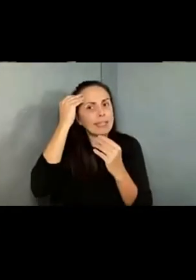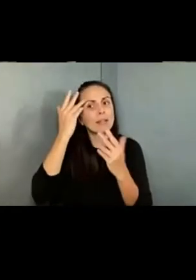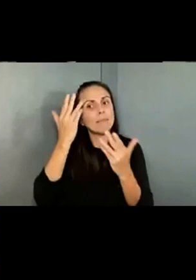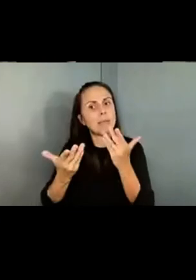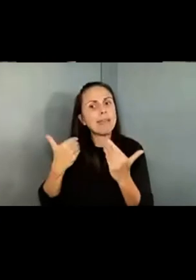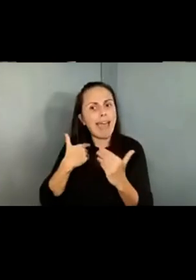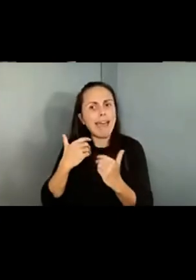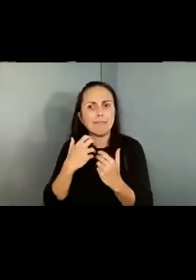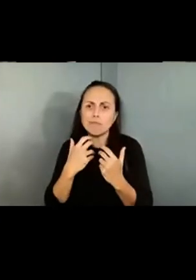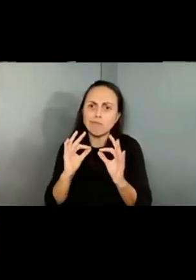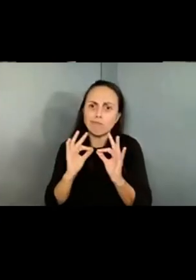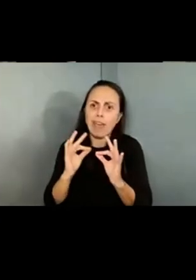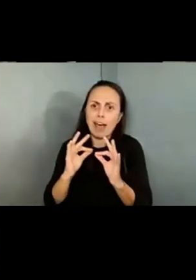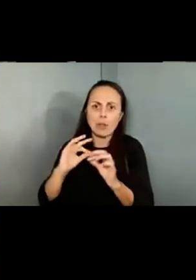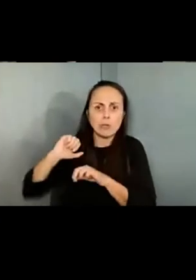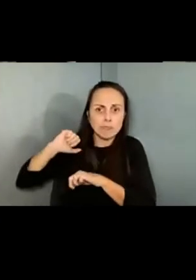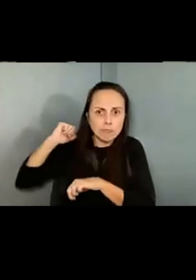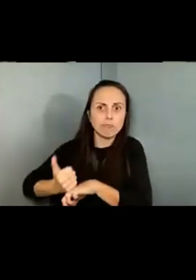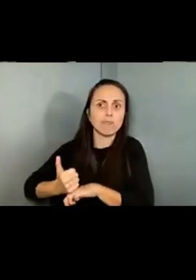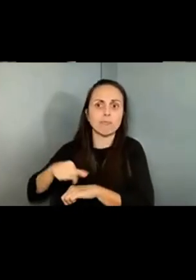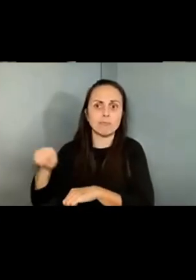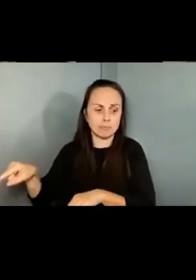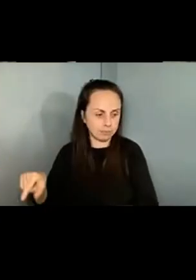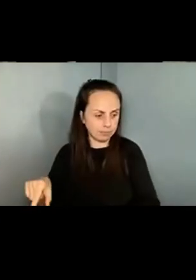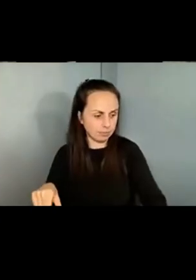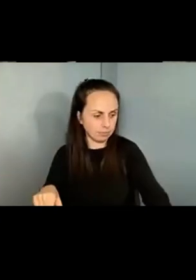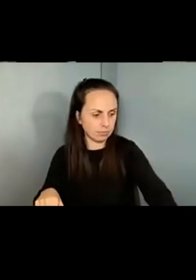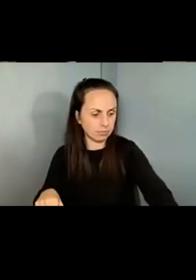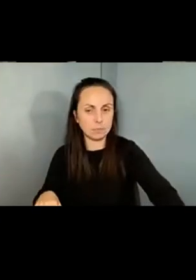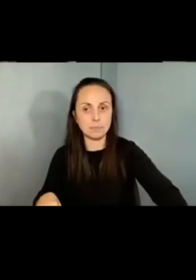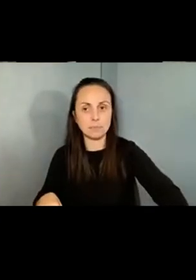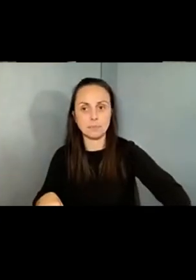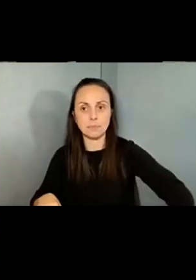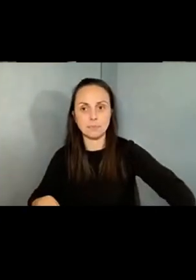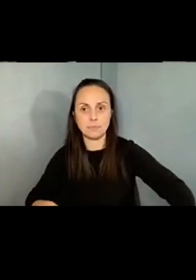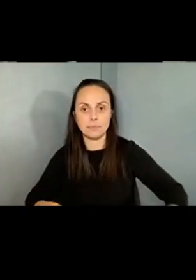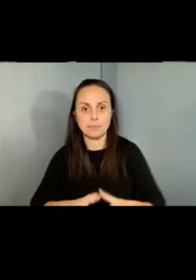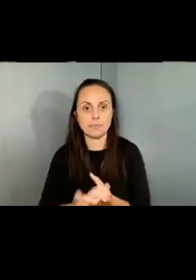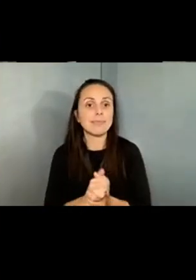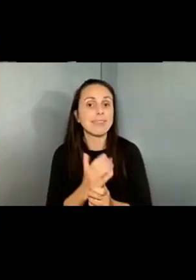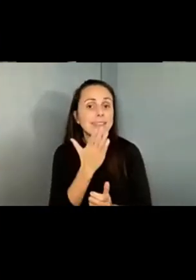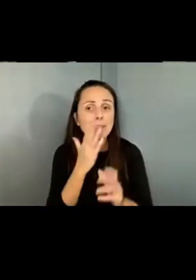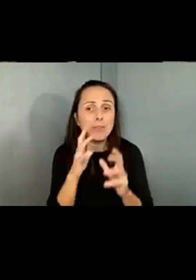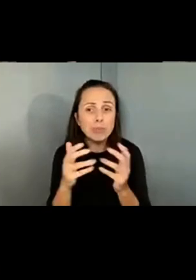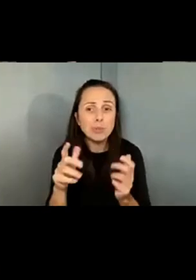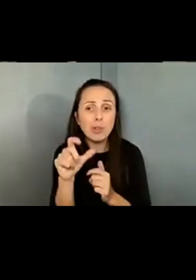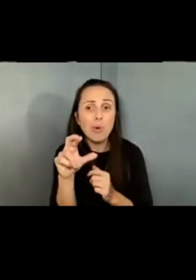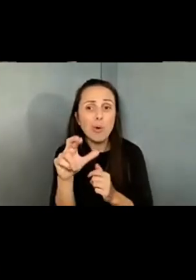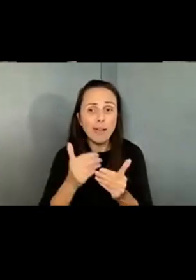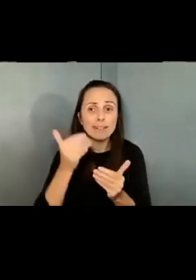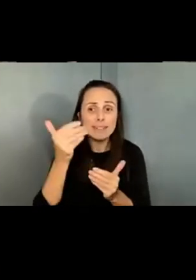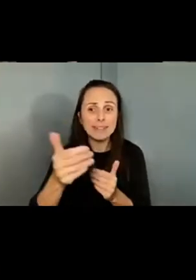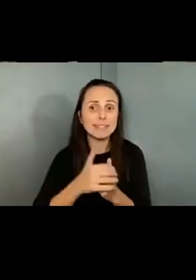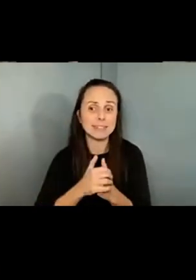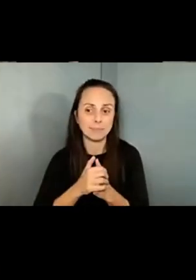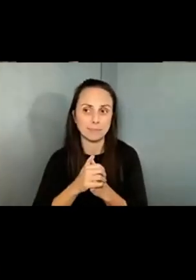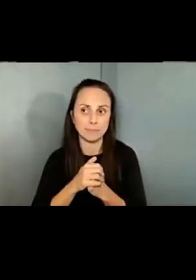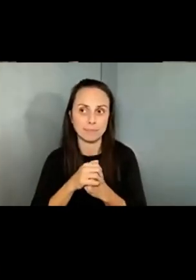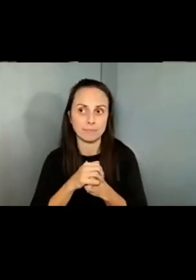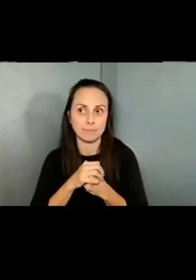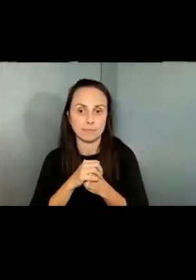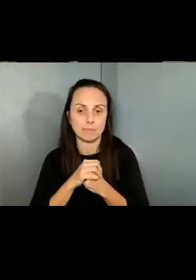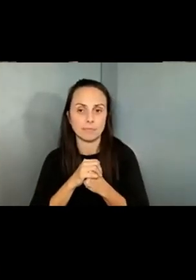worth. That's where I think that there might be value in moving this agenda forward. Thank you. Thank you so much for that. Laura, you're